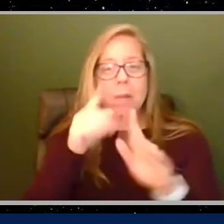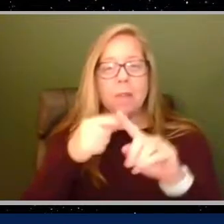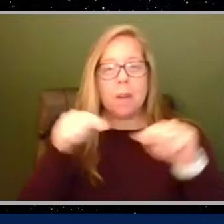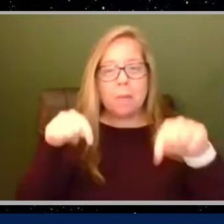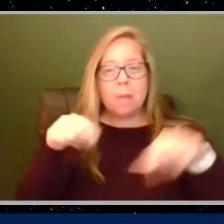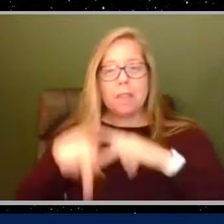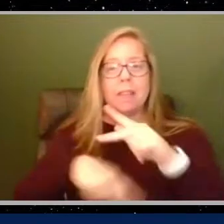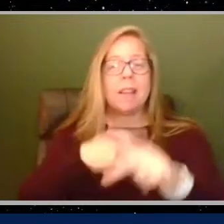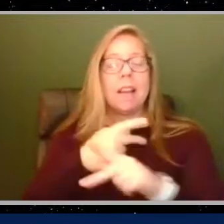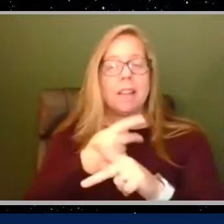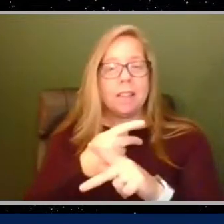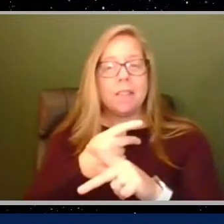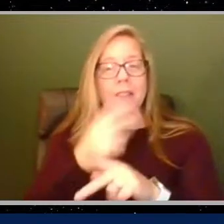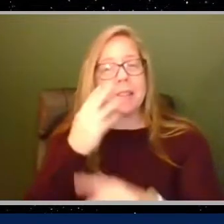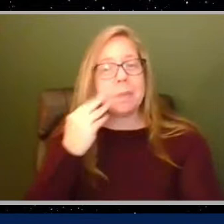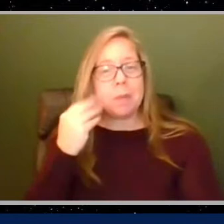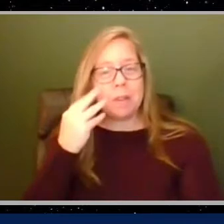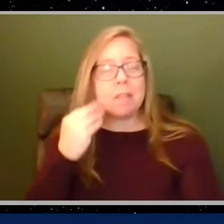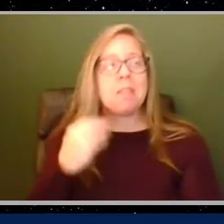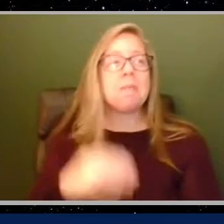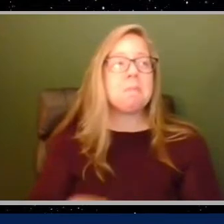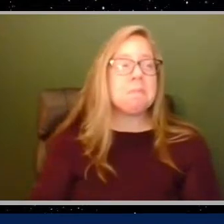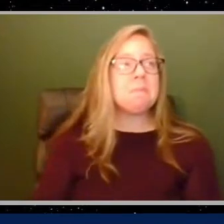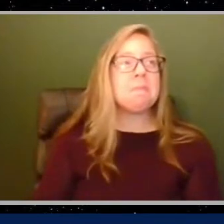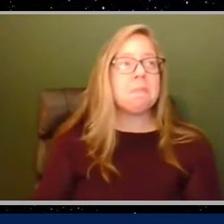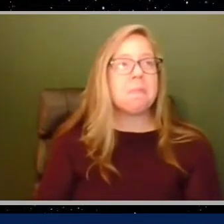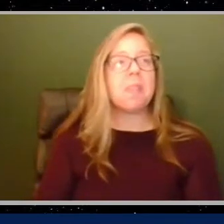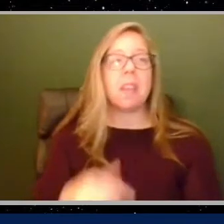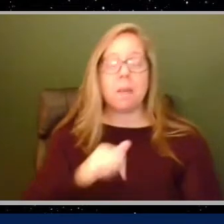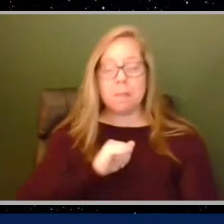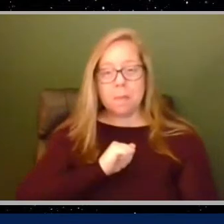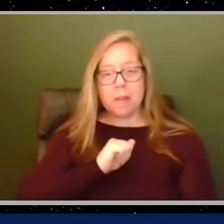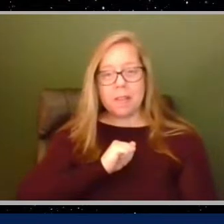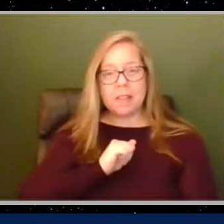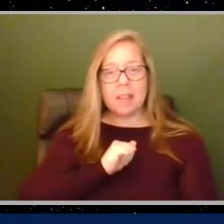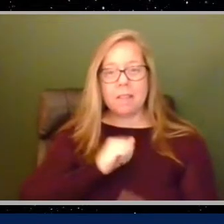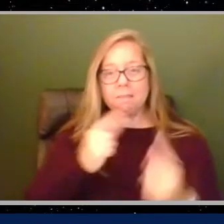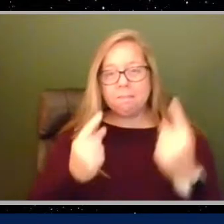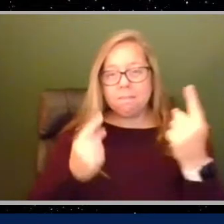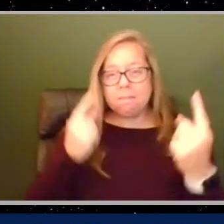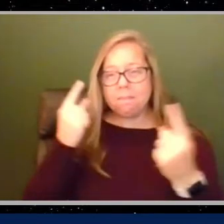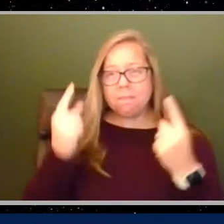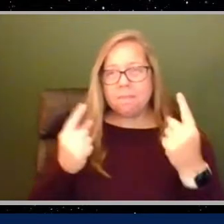One thing I'm kind of interested in is, the